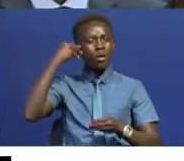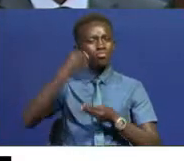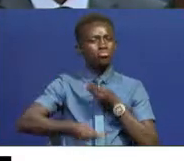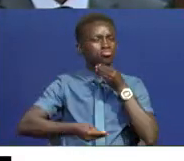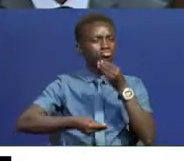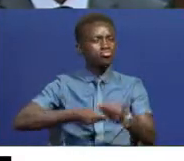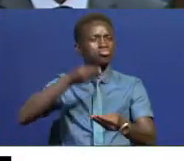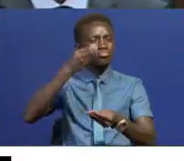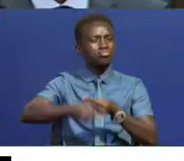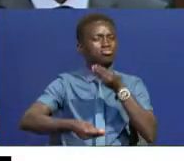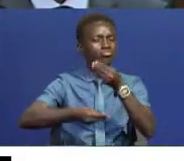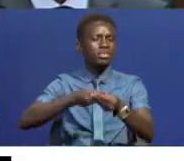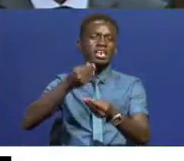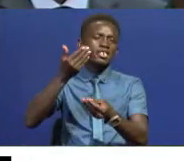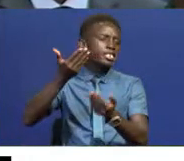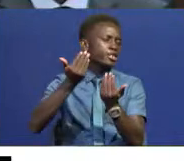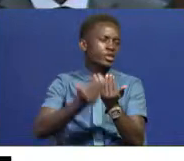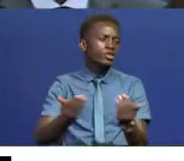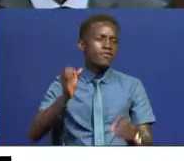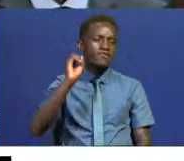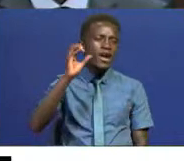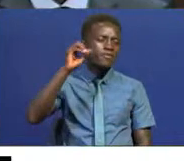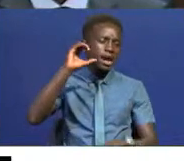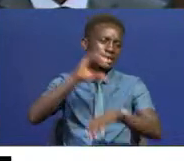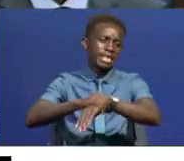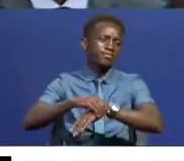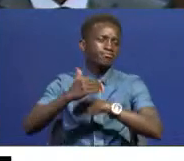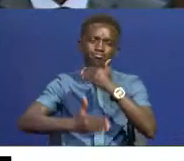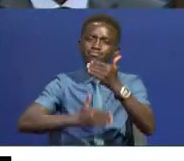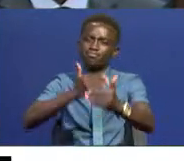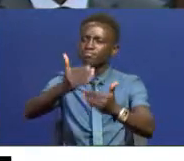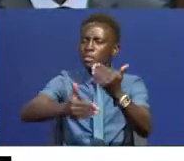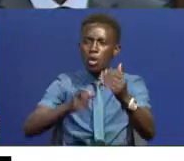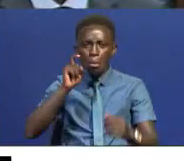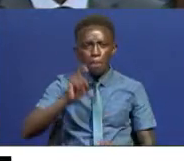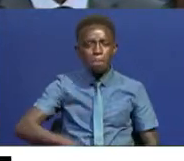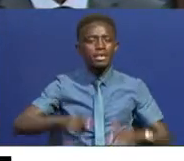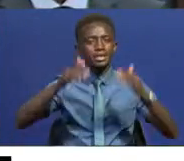This is why we must remain focused at all times,